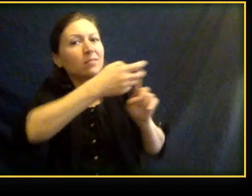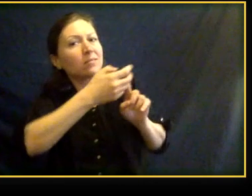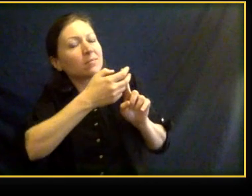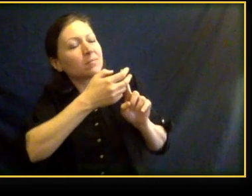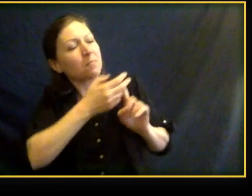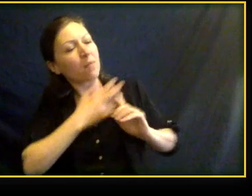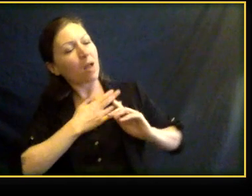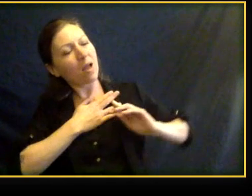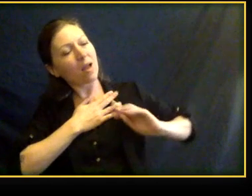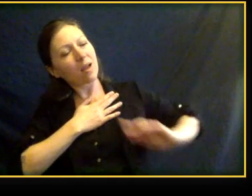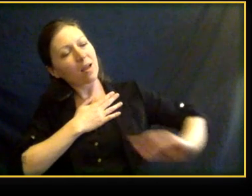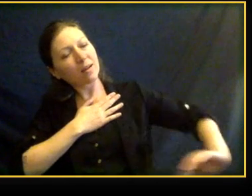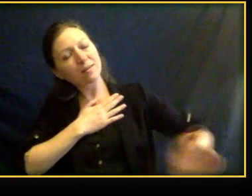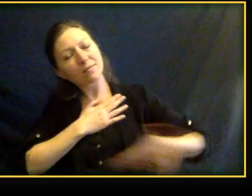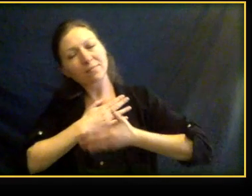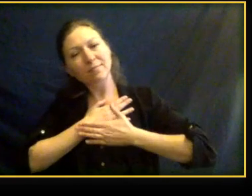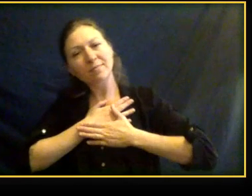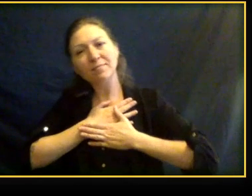mine.